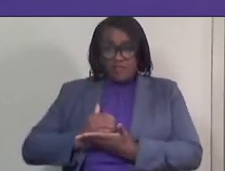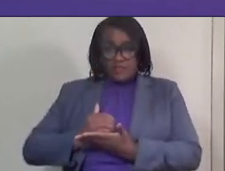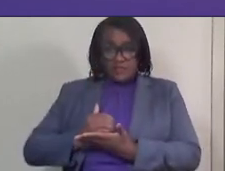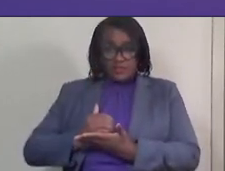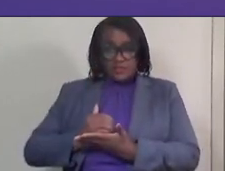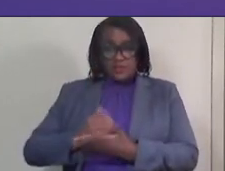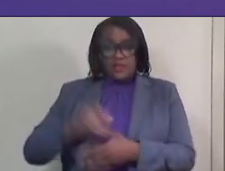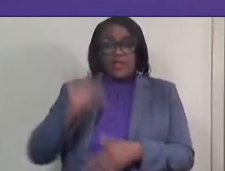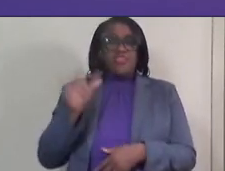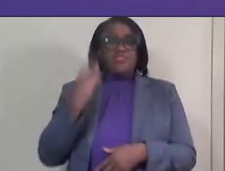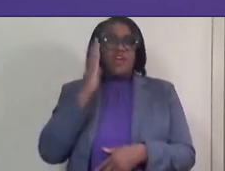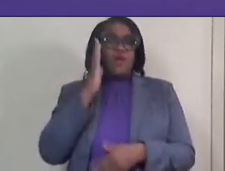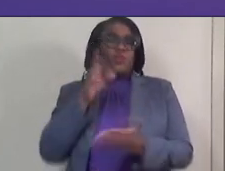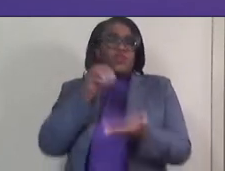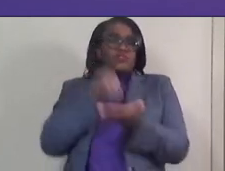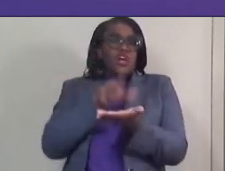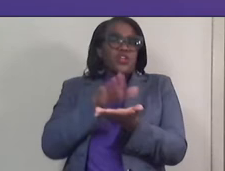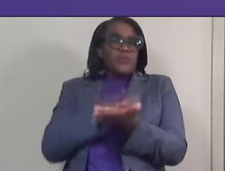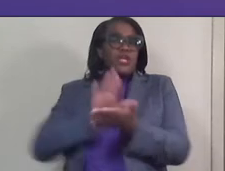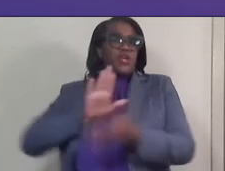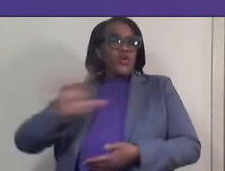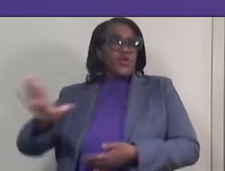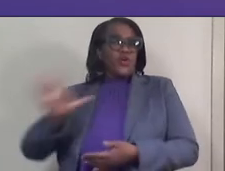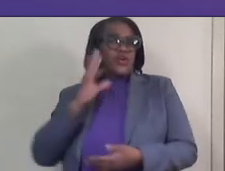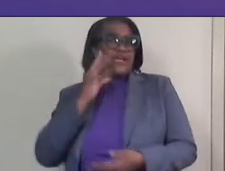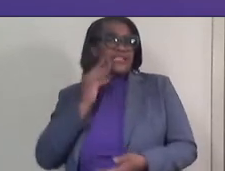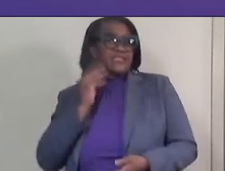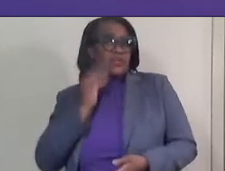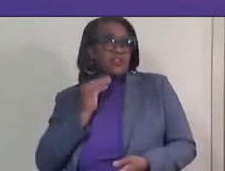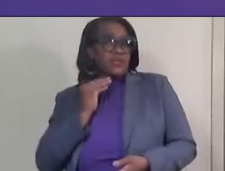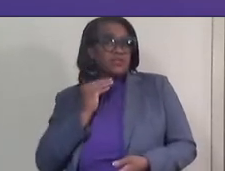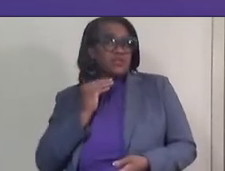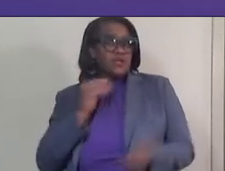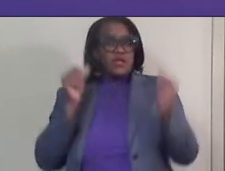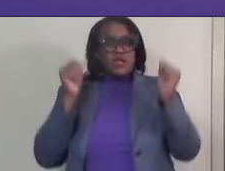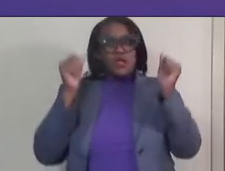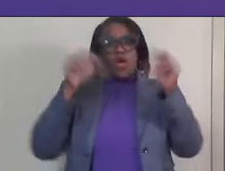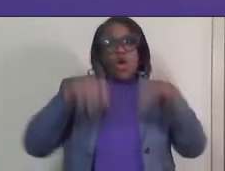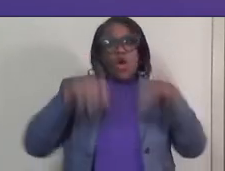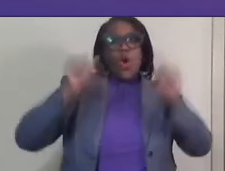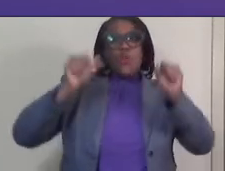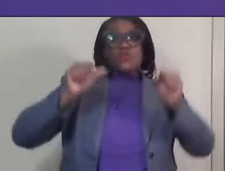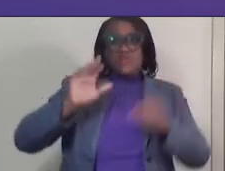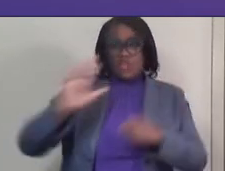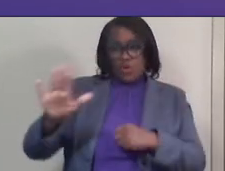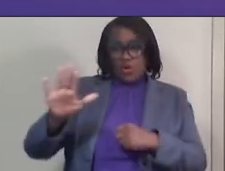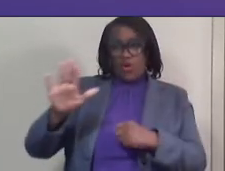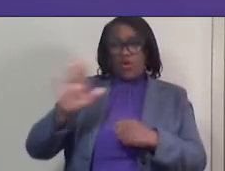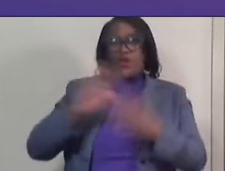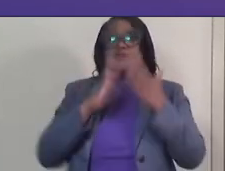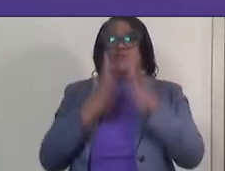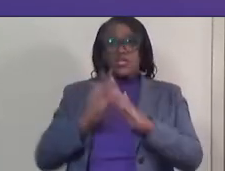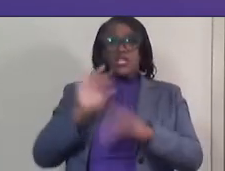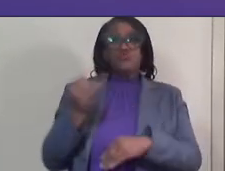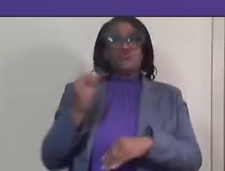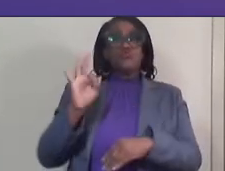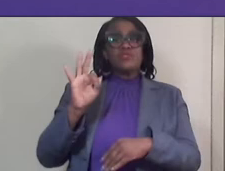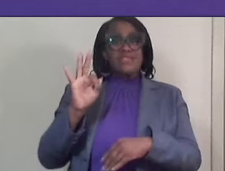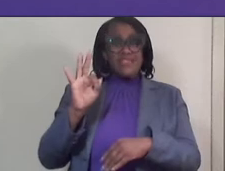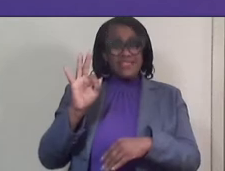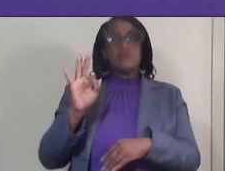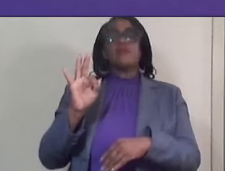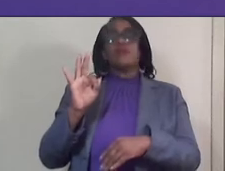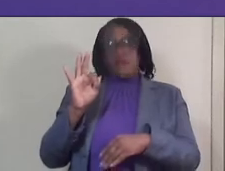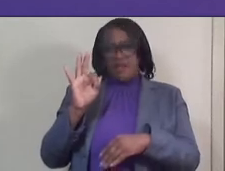would document her experience hosting her community's Juneteenth celebration and Black Lives